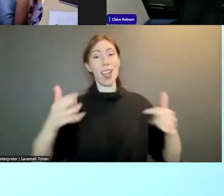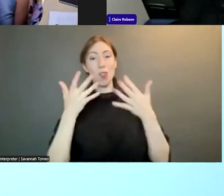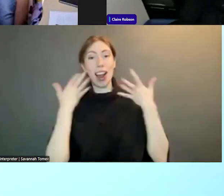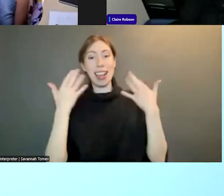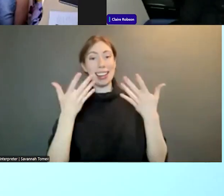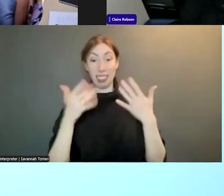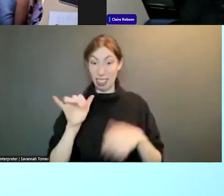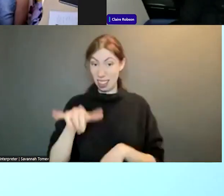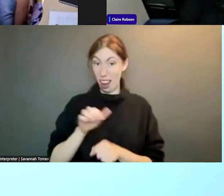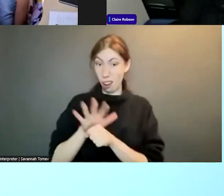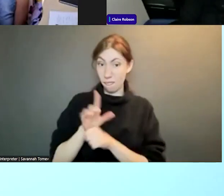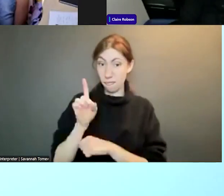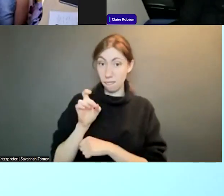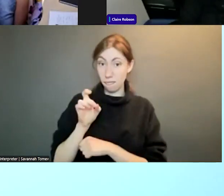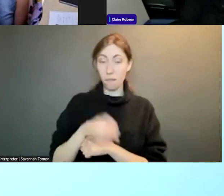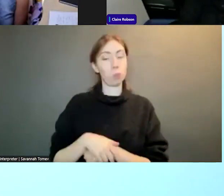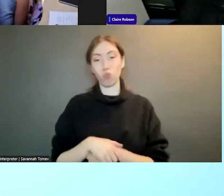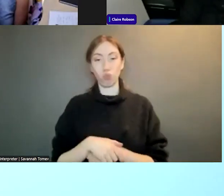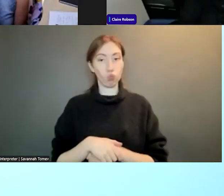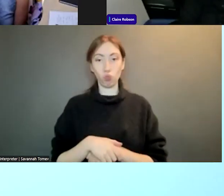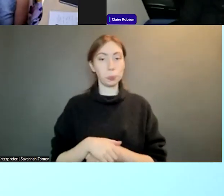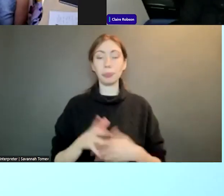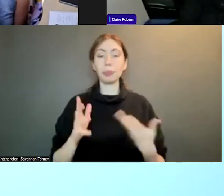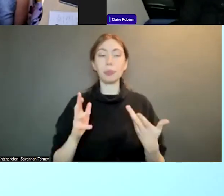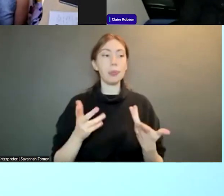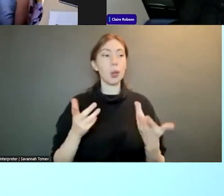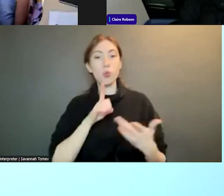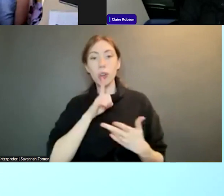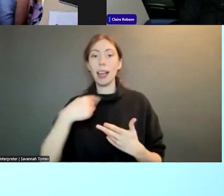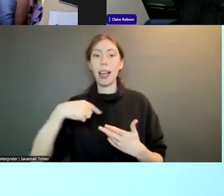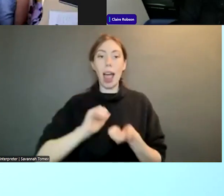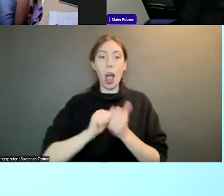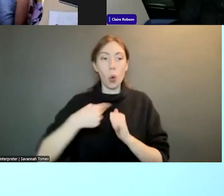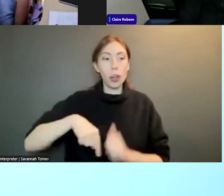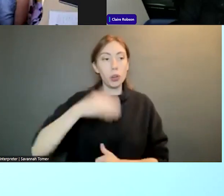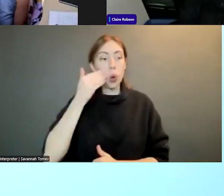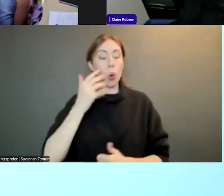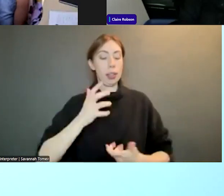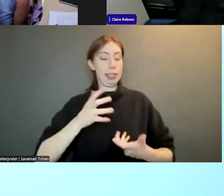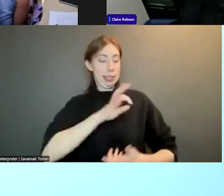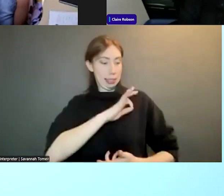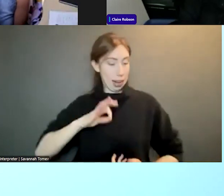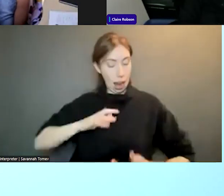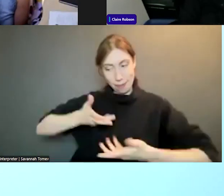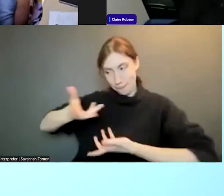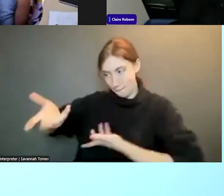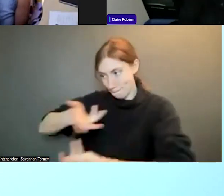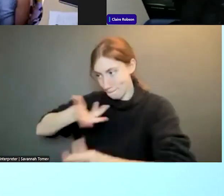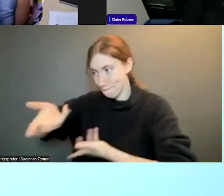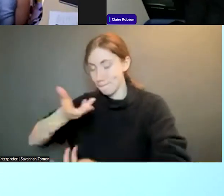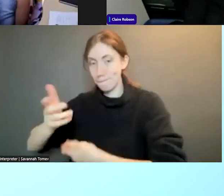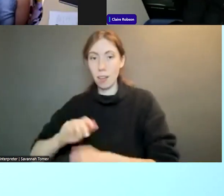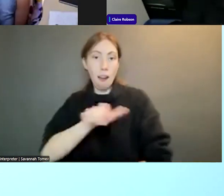It's a way of the staff interacting, of other residents interacting, and